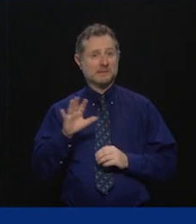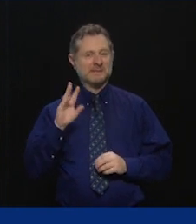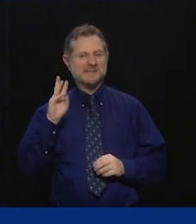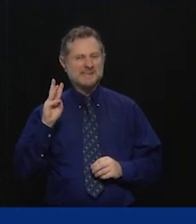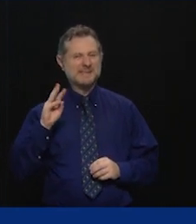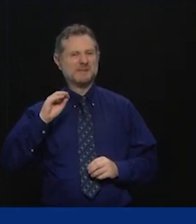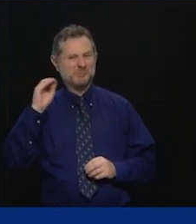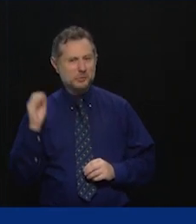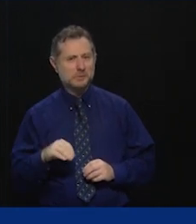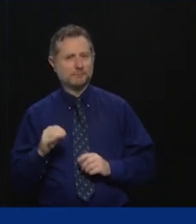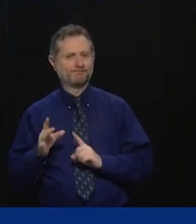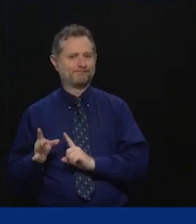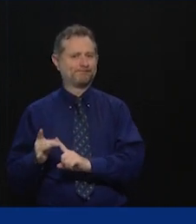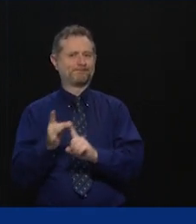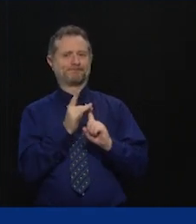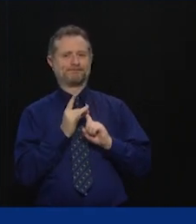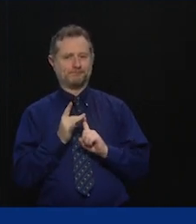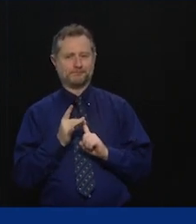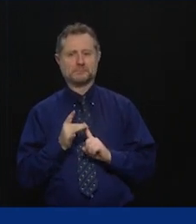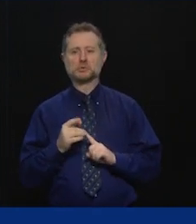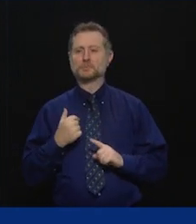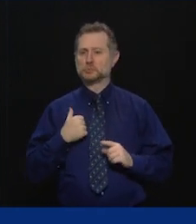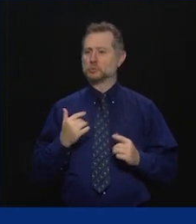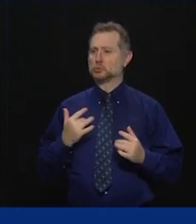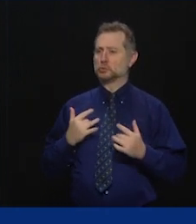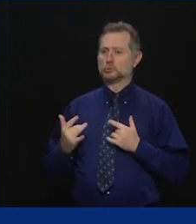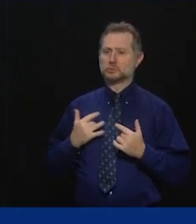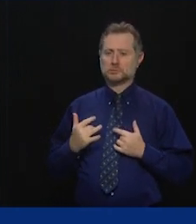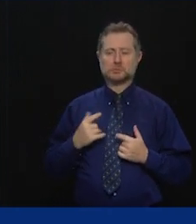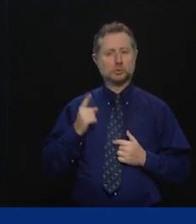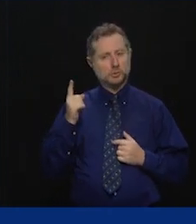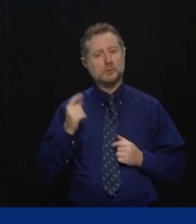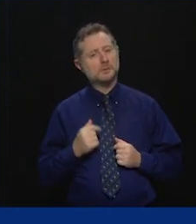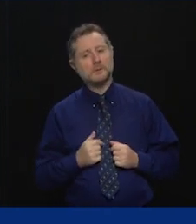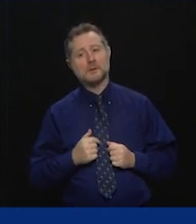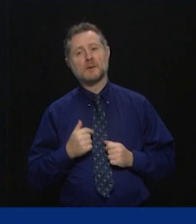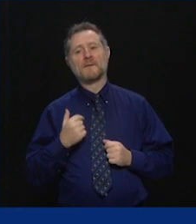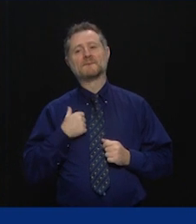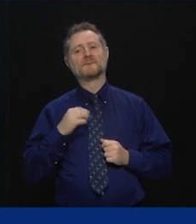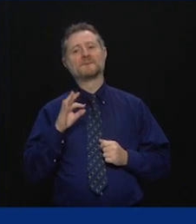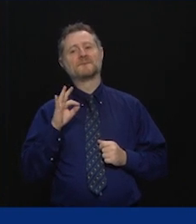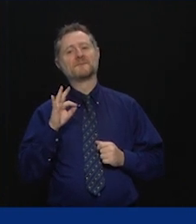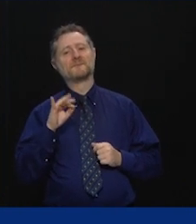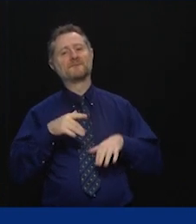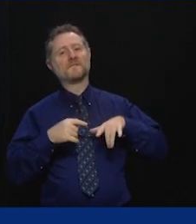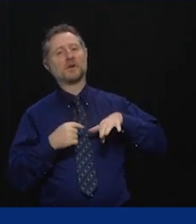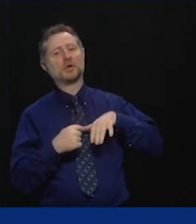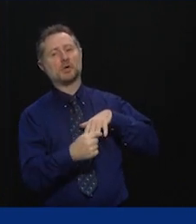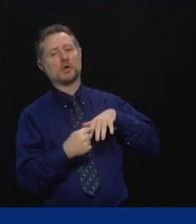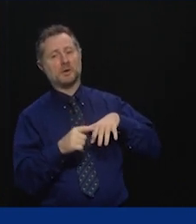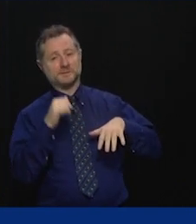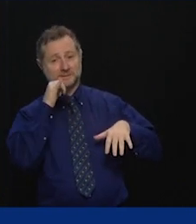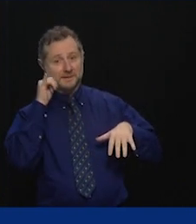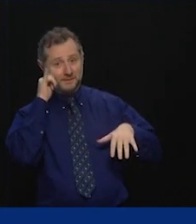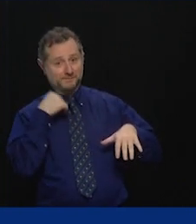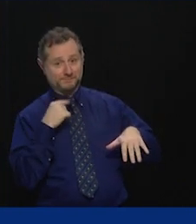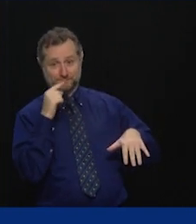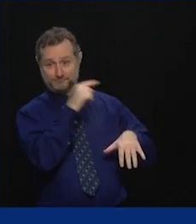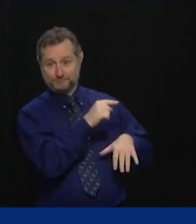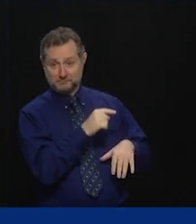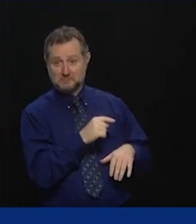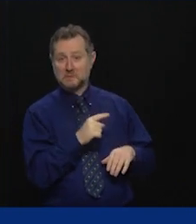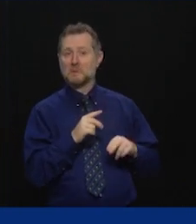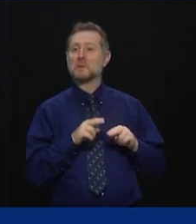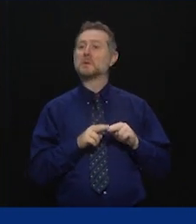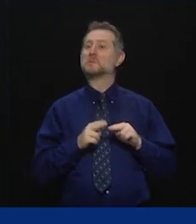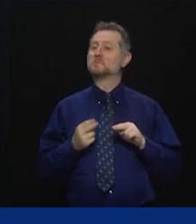That is a cause for major concern for us. I was in the Finger Lakes yesterday, coming down a little bit, which is good, but